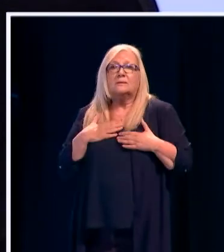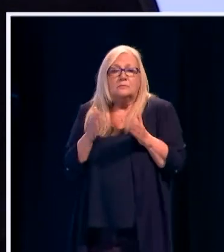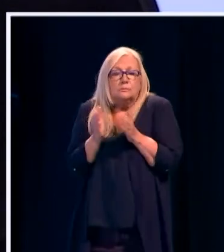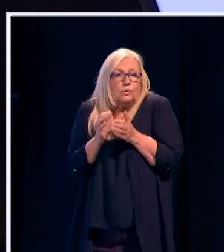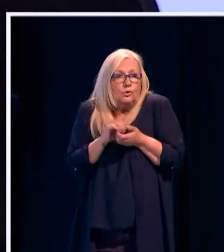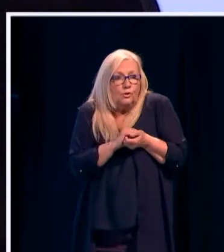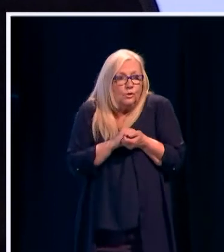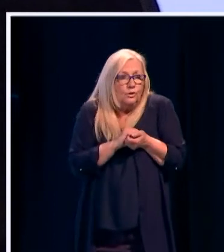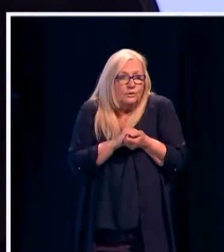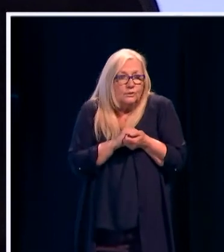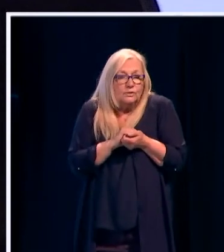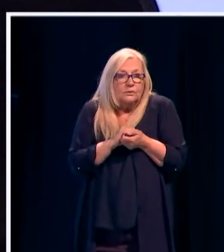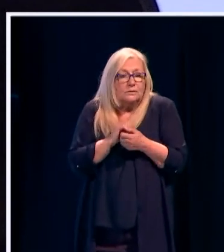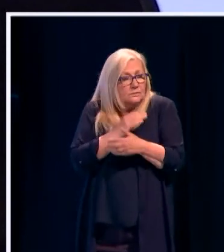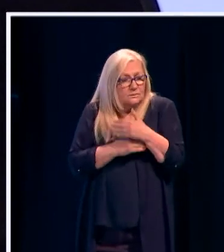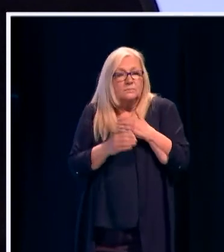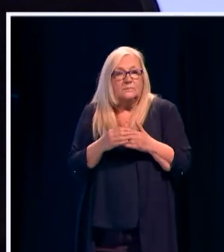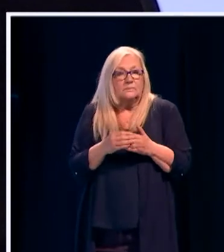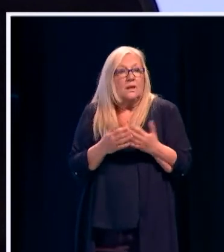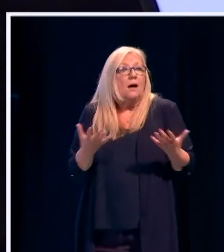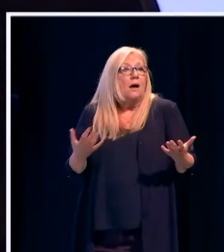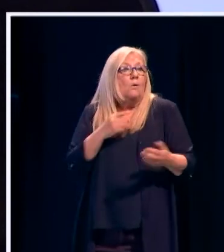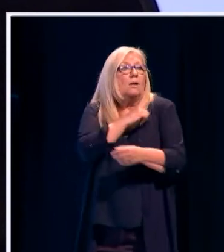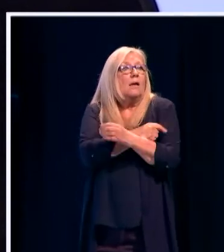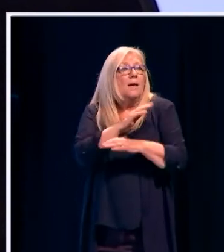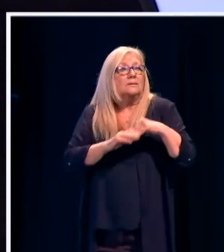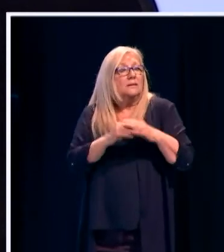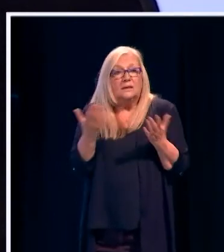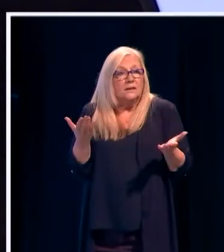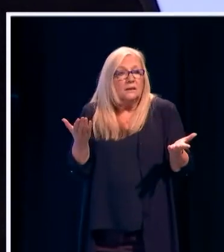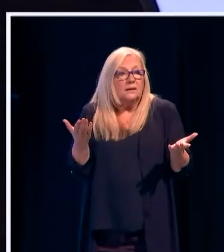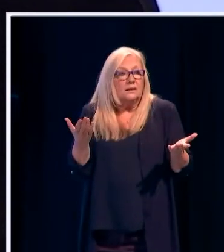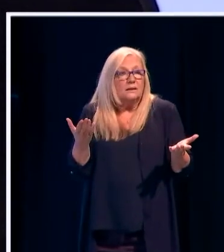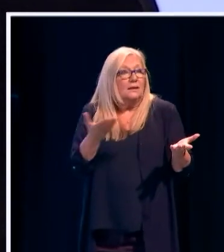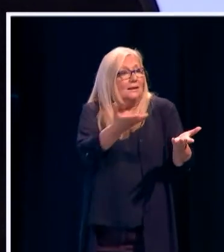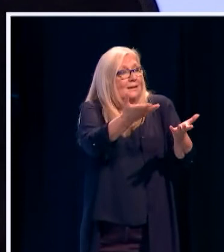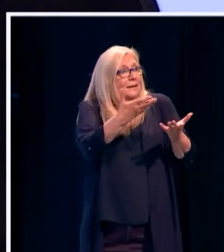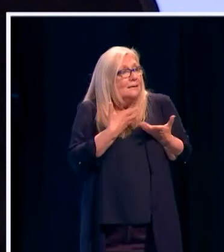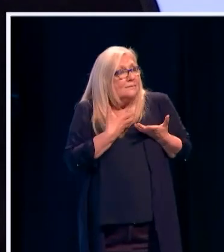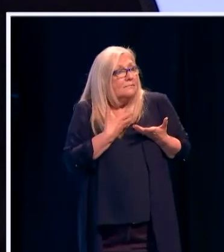I'm talking, we needed the more capacity building. We know that because we didn't get chance.